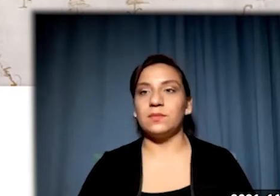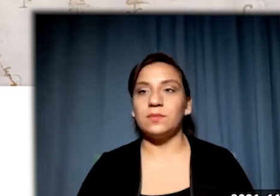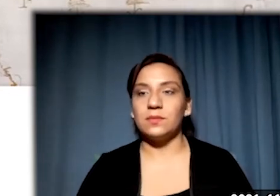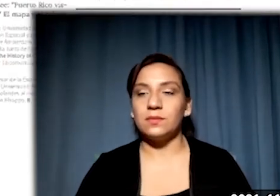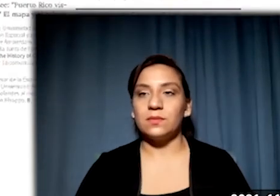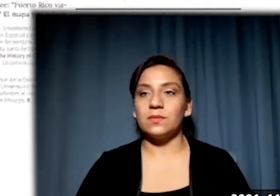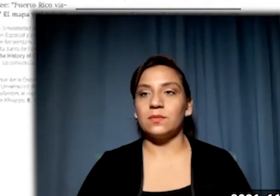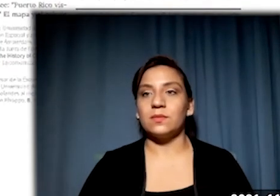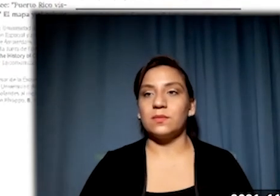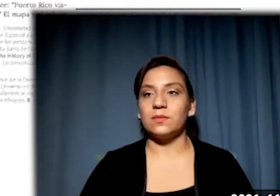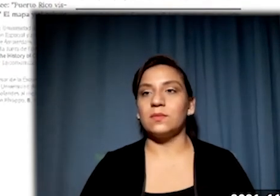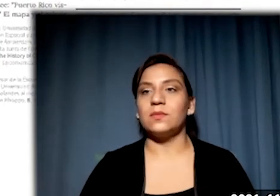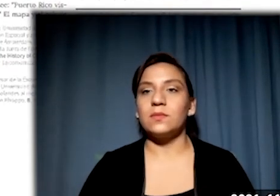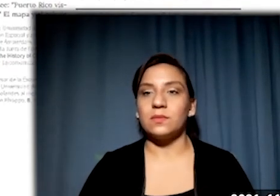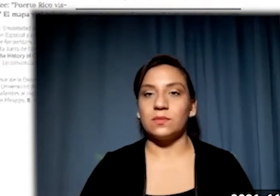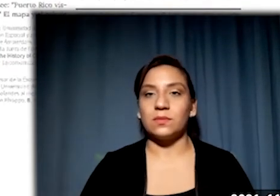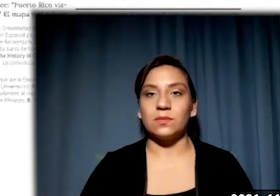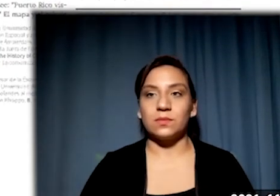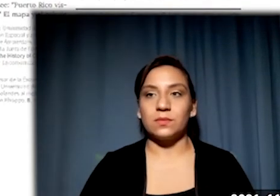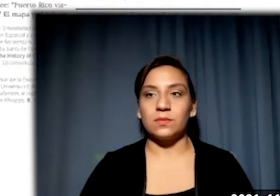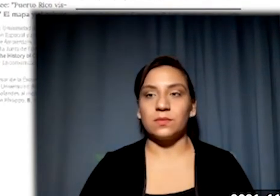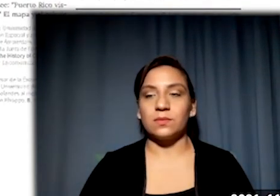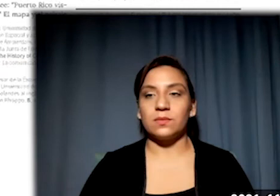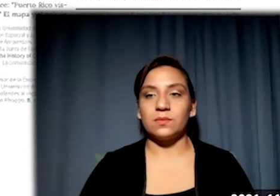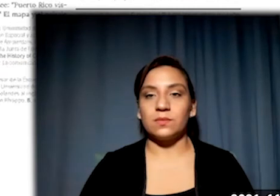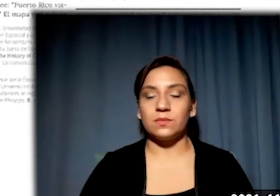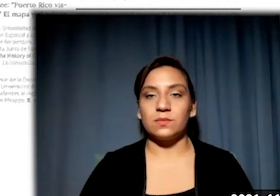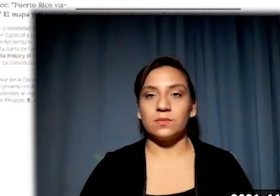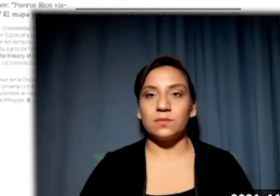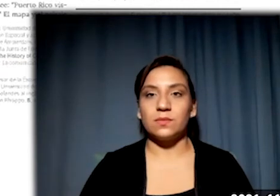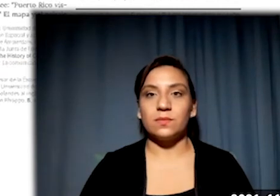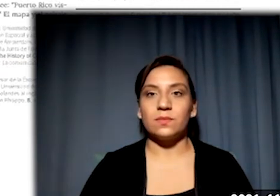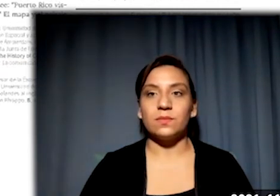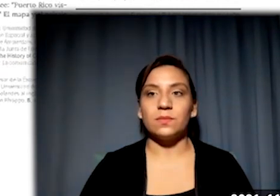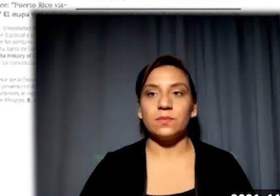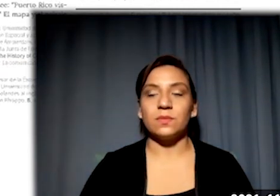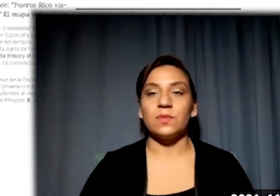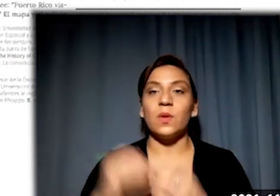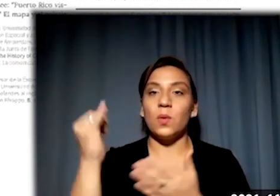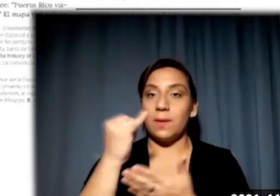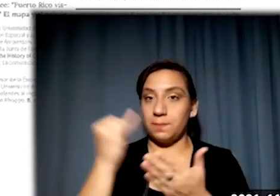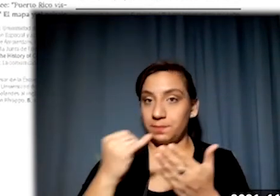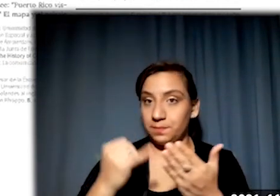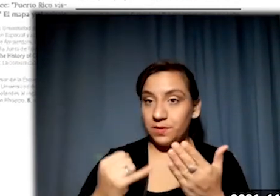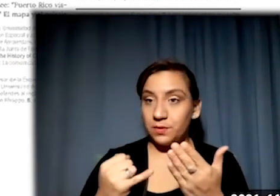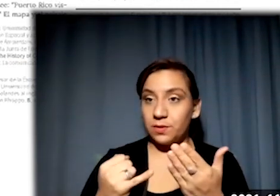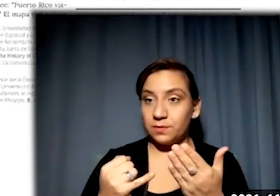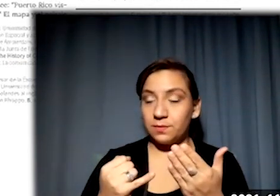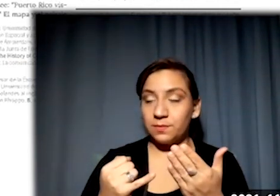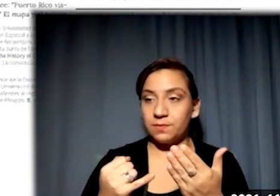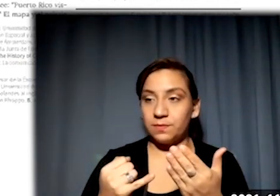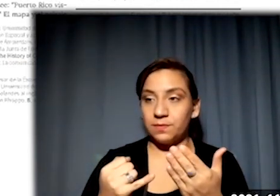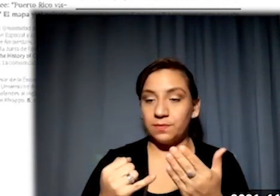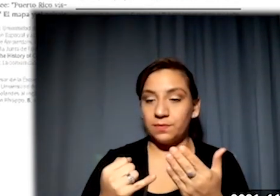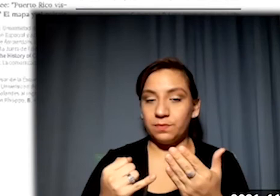maps, watercolors, prints, and paintings from the 16th and 17th century. And it can be appreciated